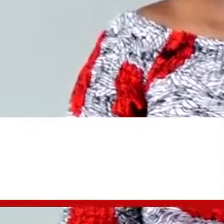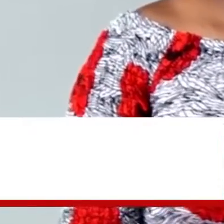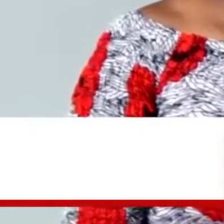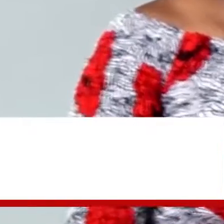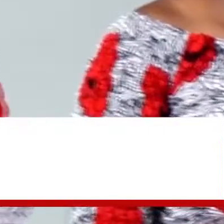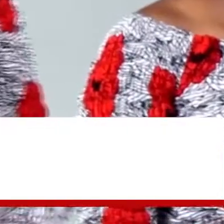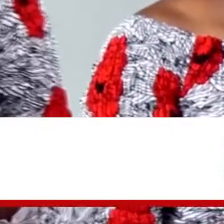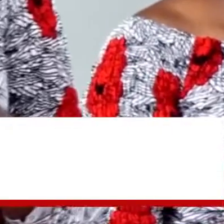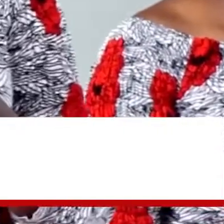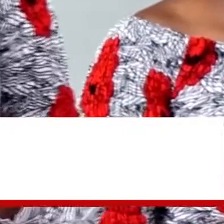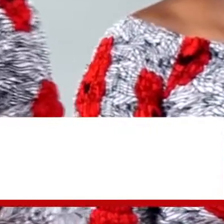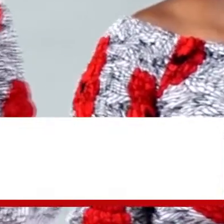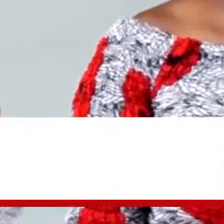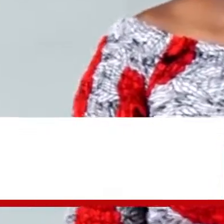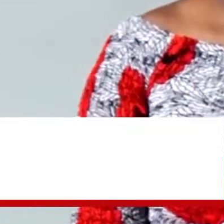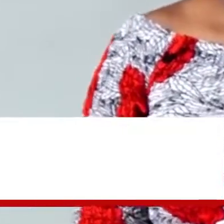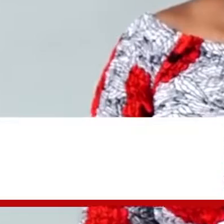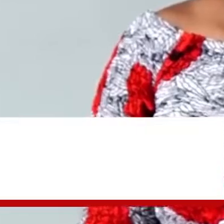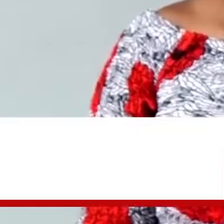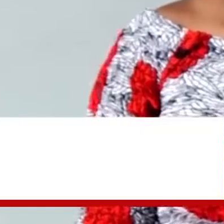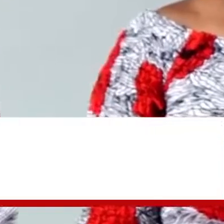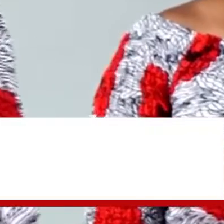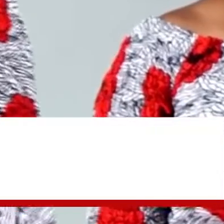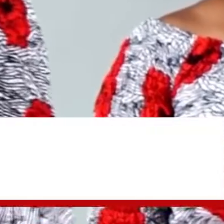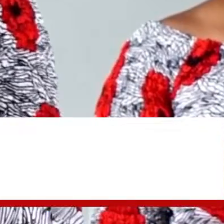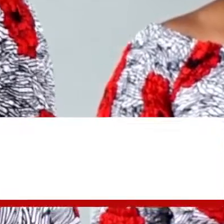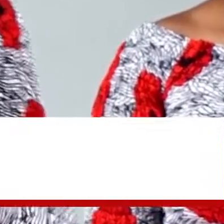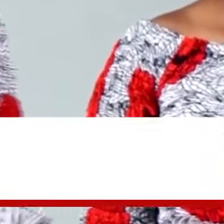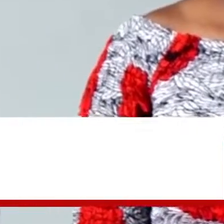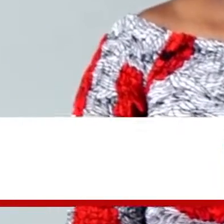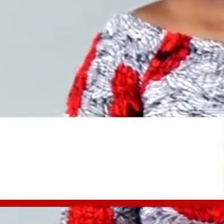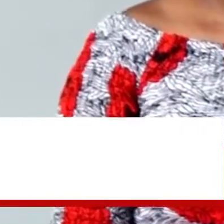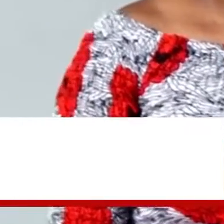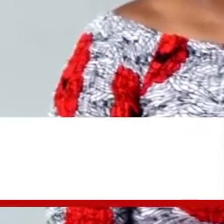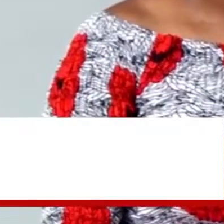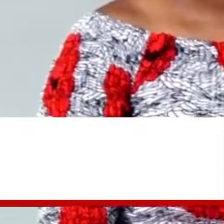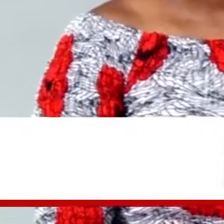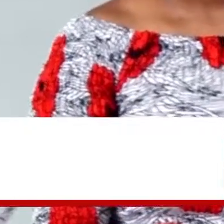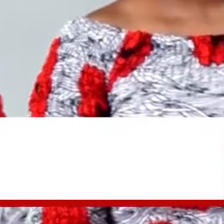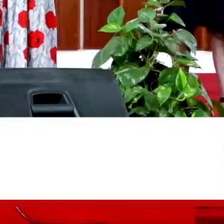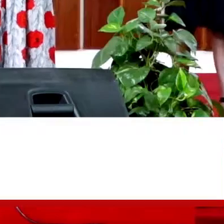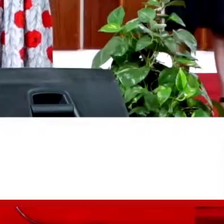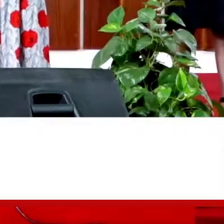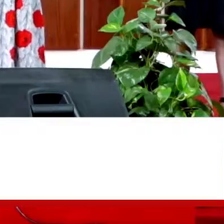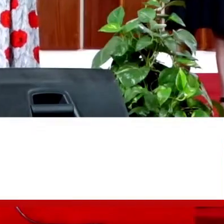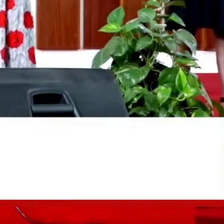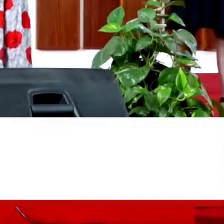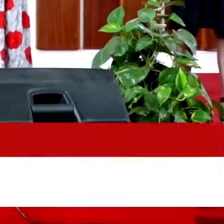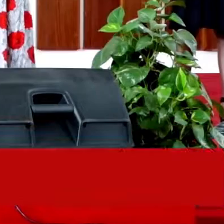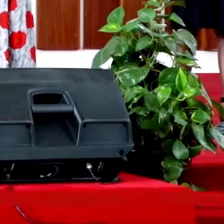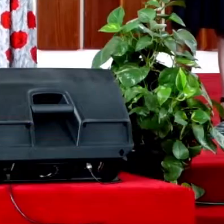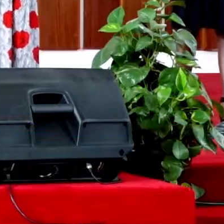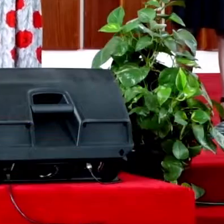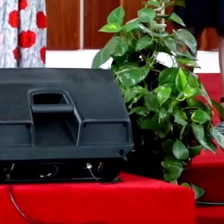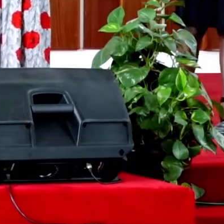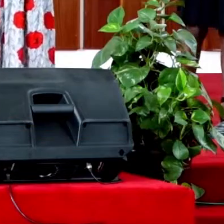are here today to celebrate the doing of the Lord. So all the ladies in the house, Bwana asifiwe.